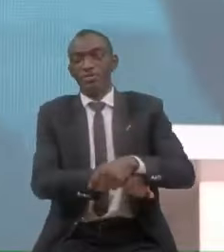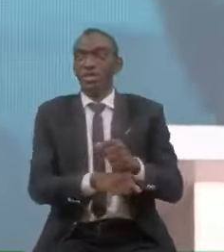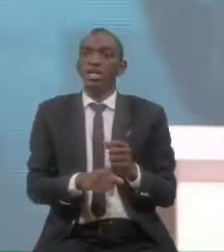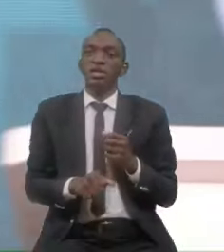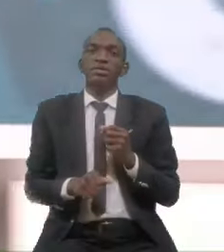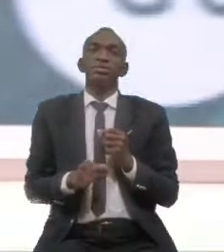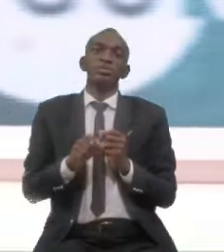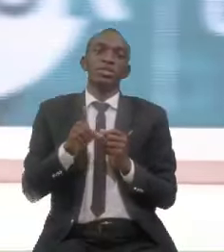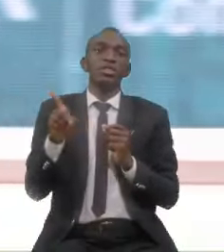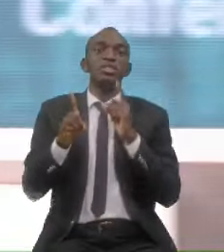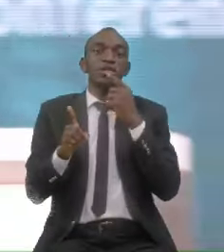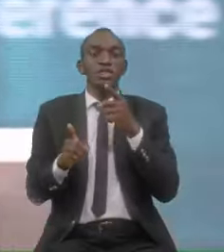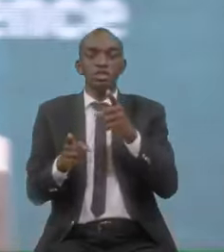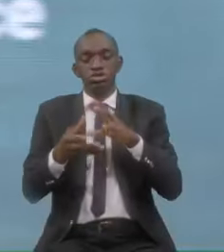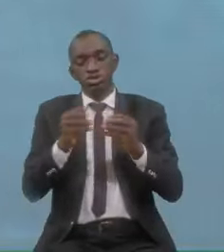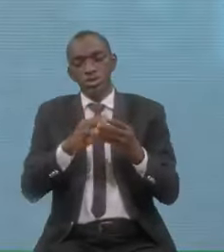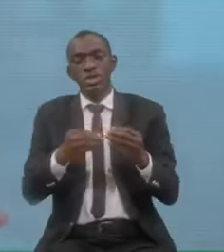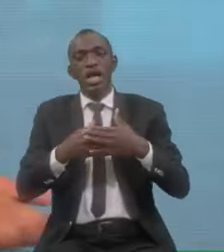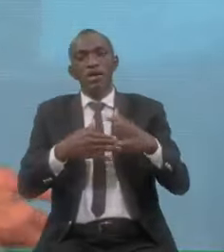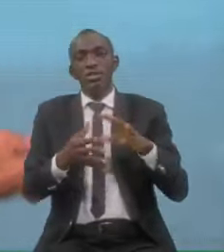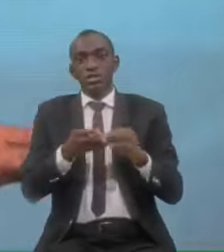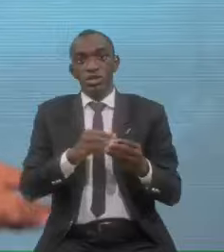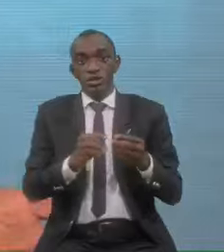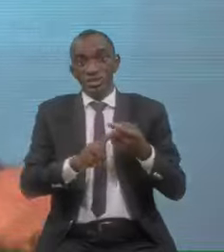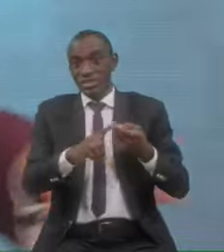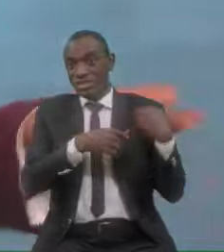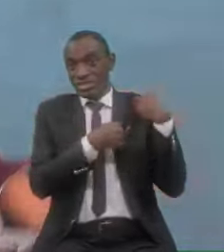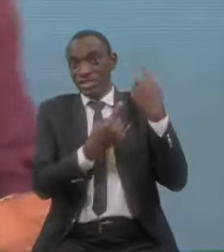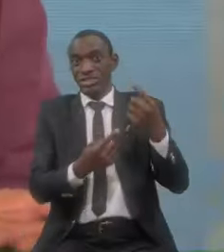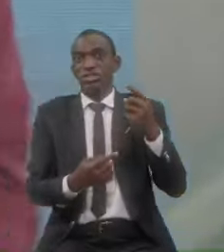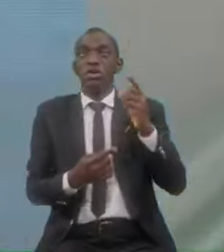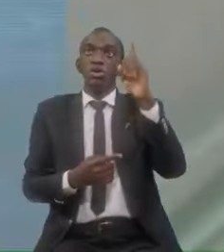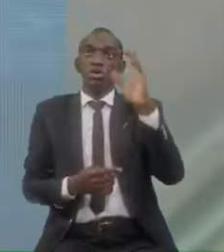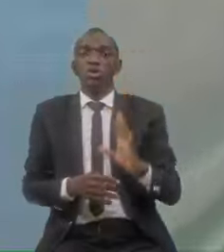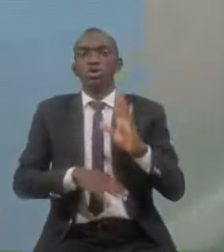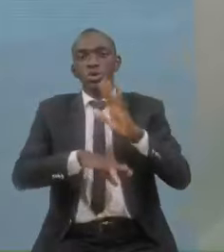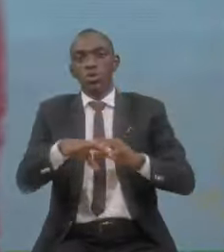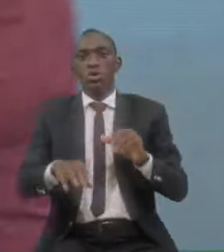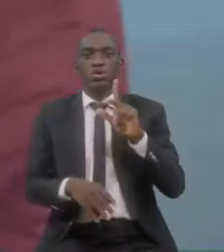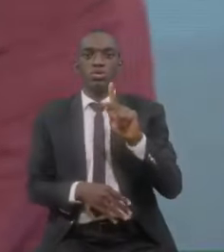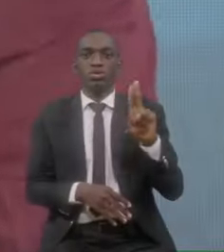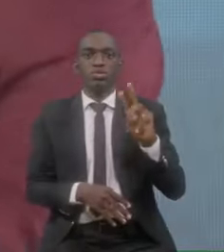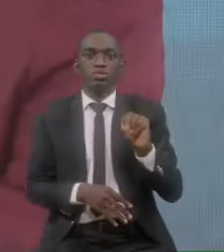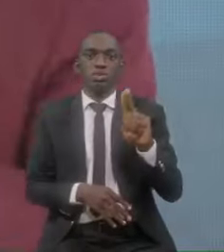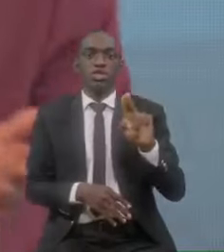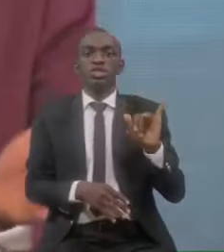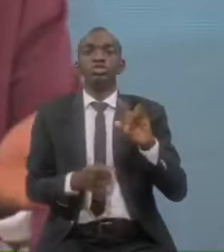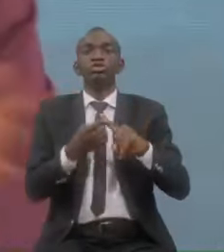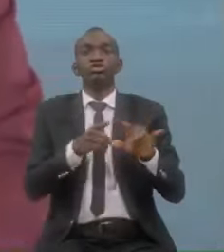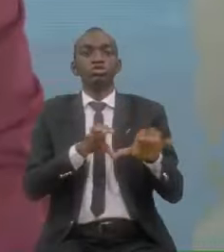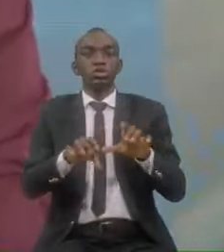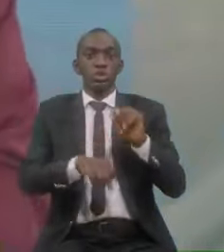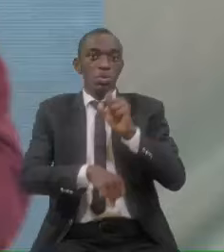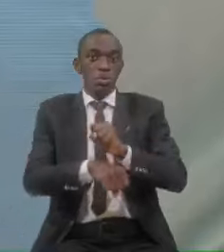the time God chose me to do his work, and the little I do here, the little I